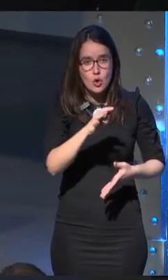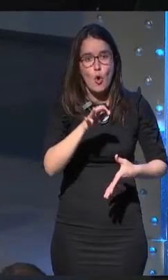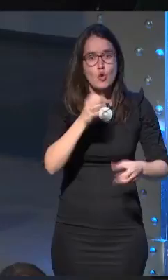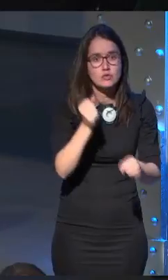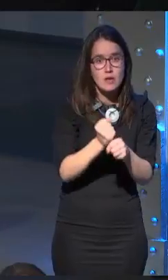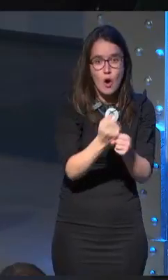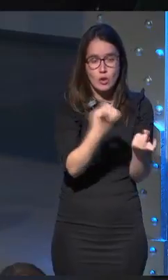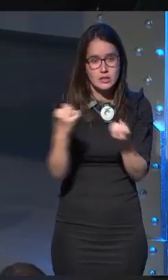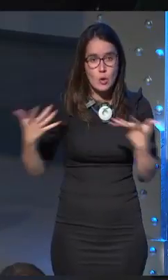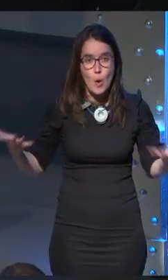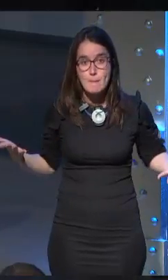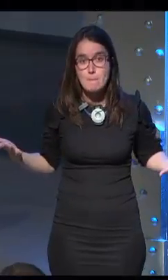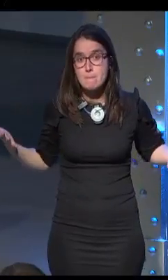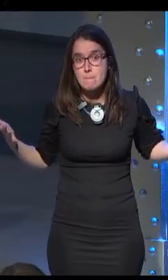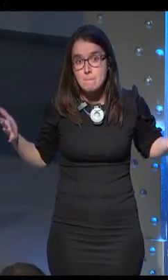Resistencia.